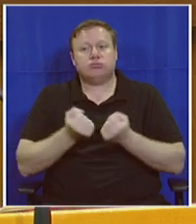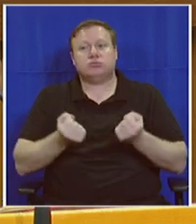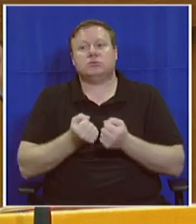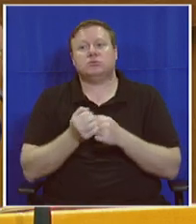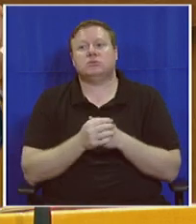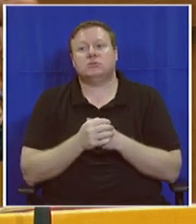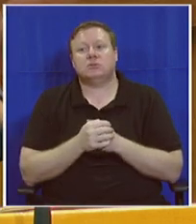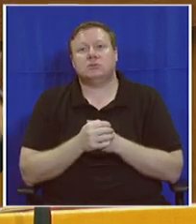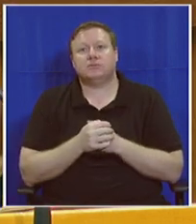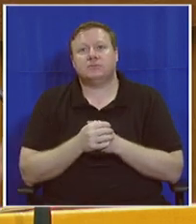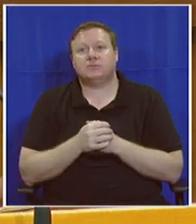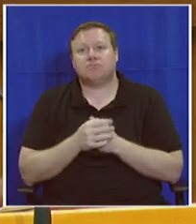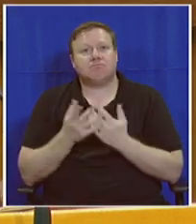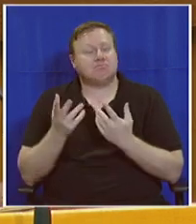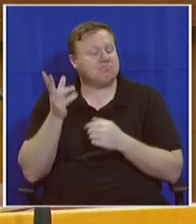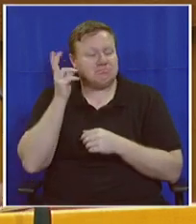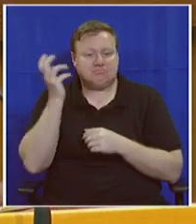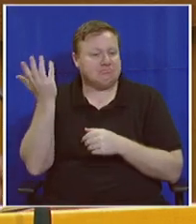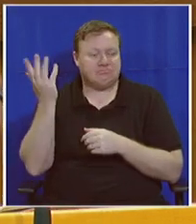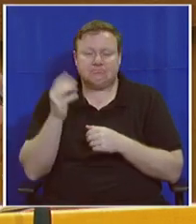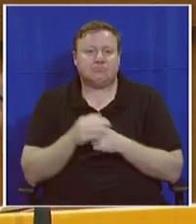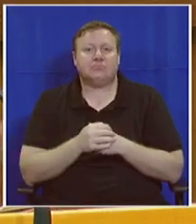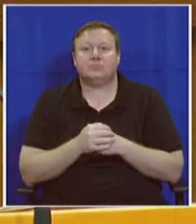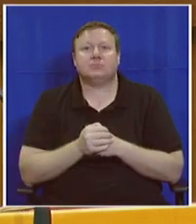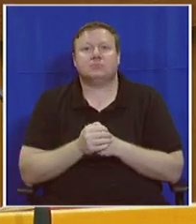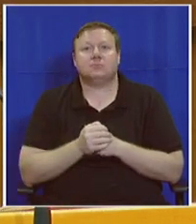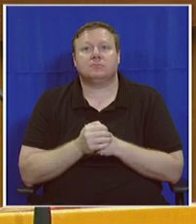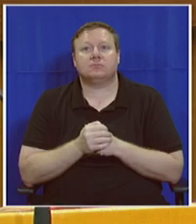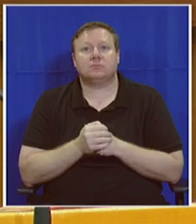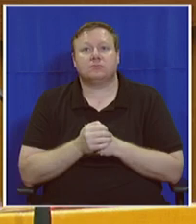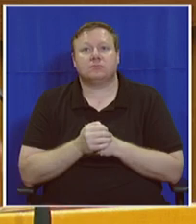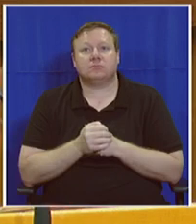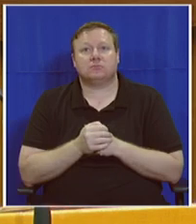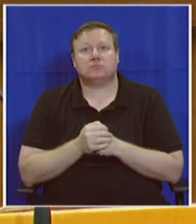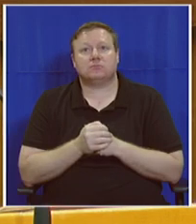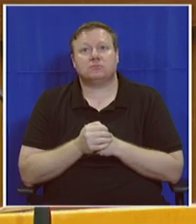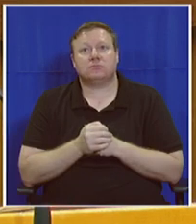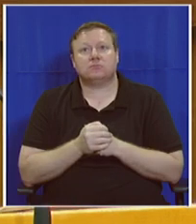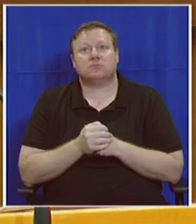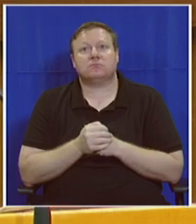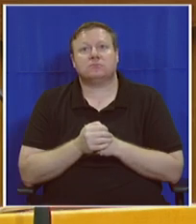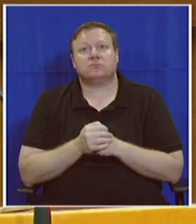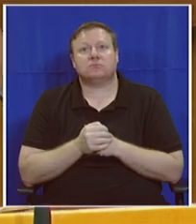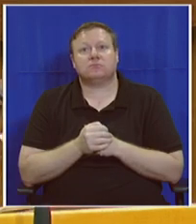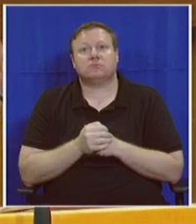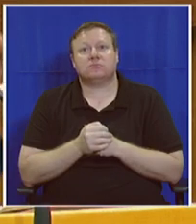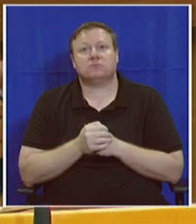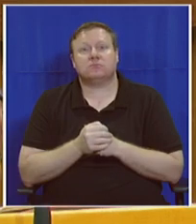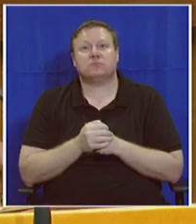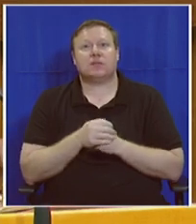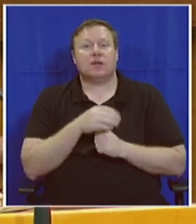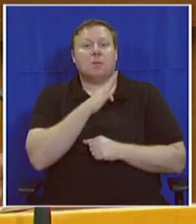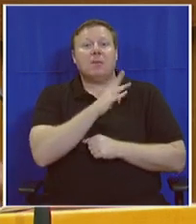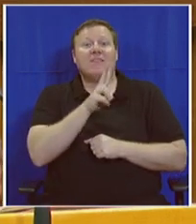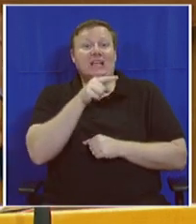is your firstborn girl child. And the reason for that is Bavele was born on the same